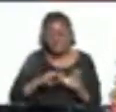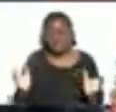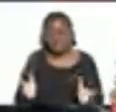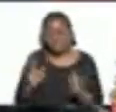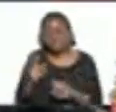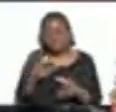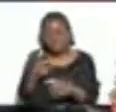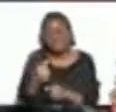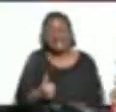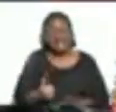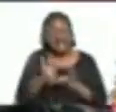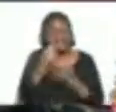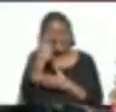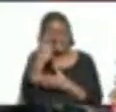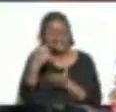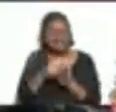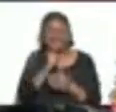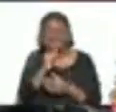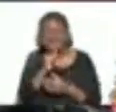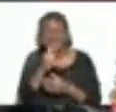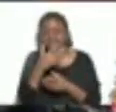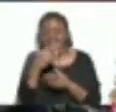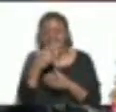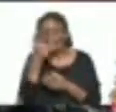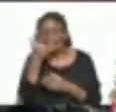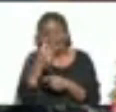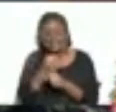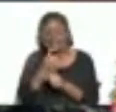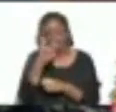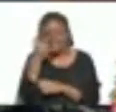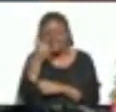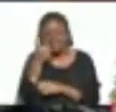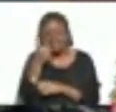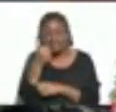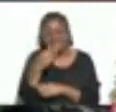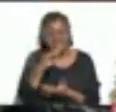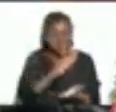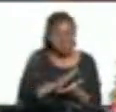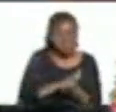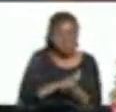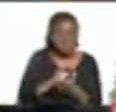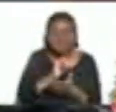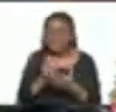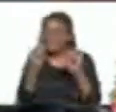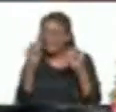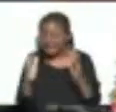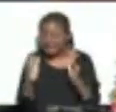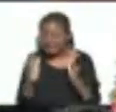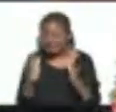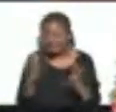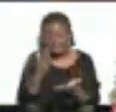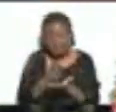get help because it doesn't get any better. And school is out, parents. Pay